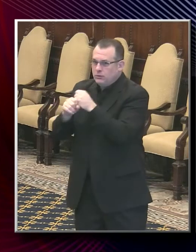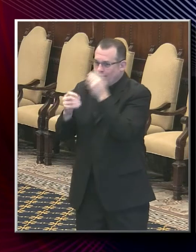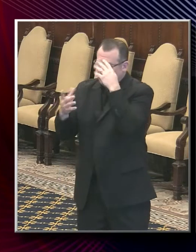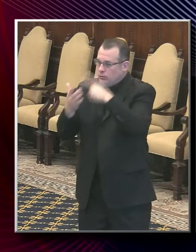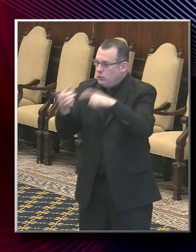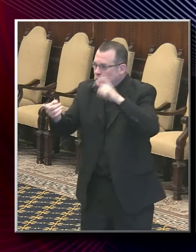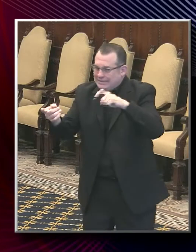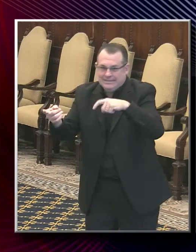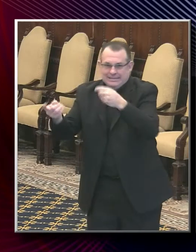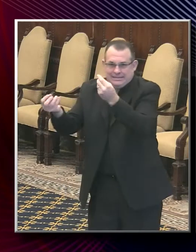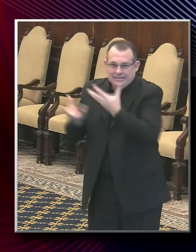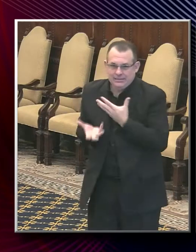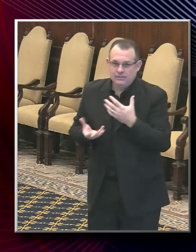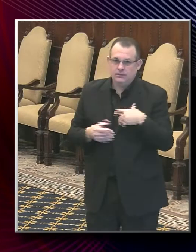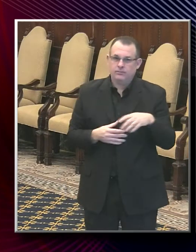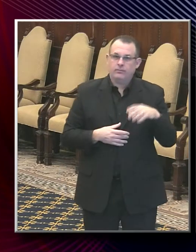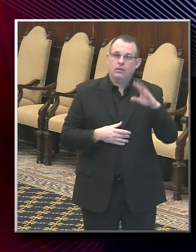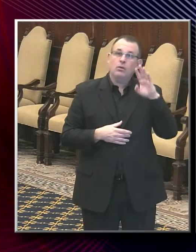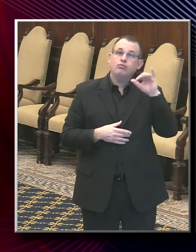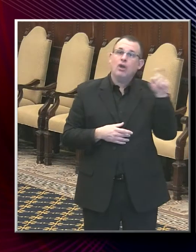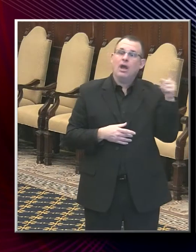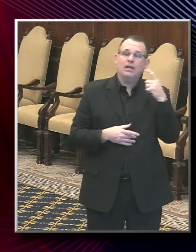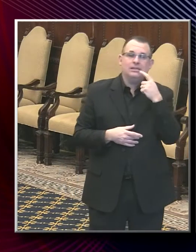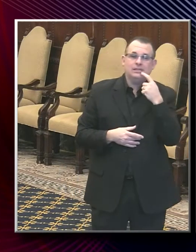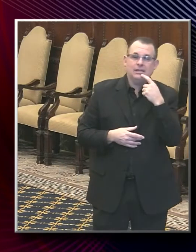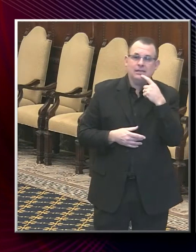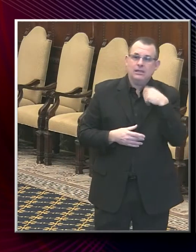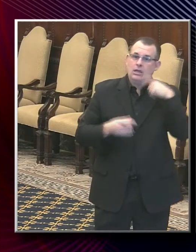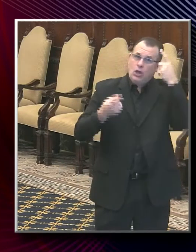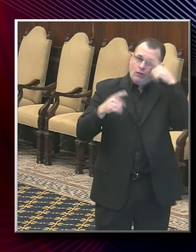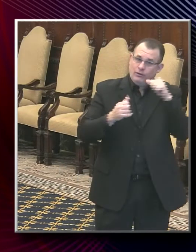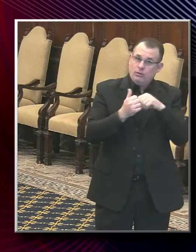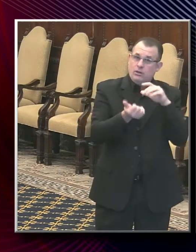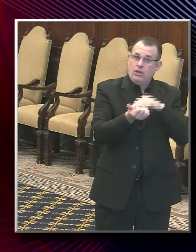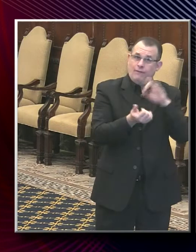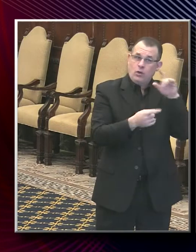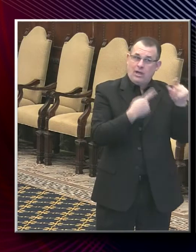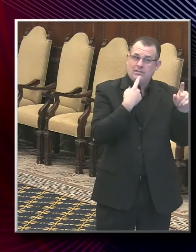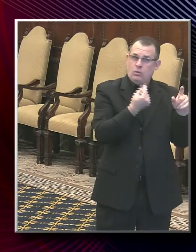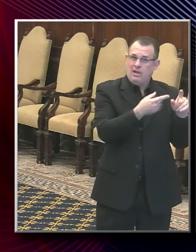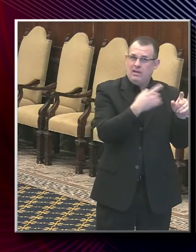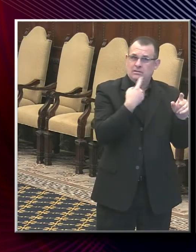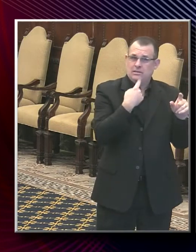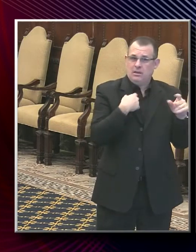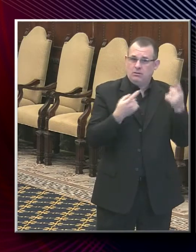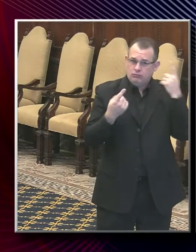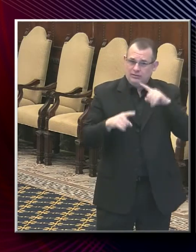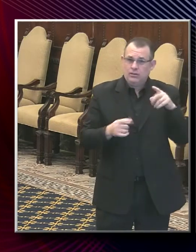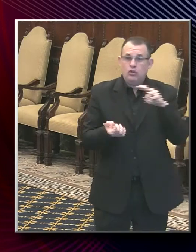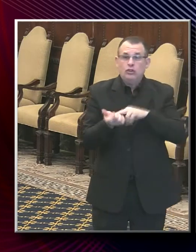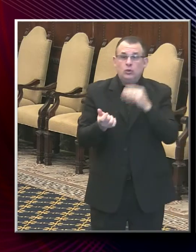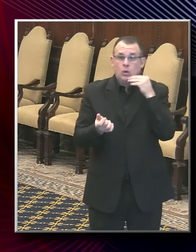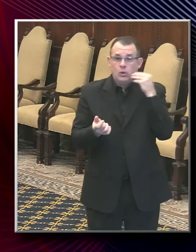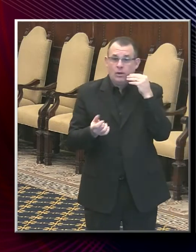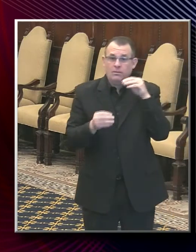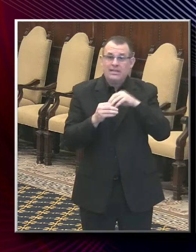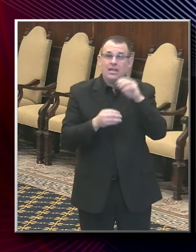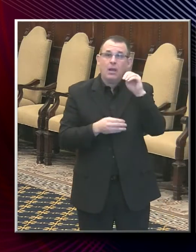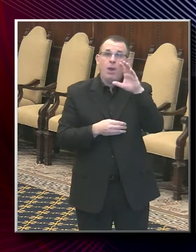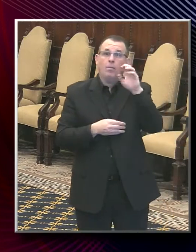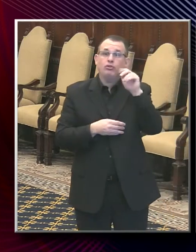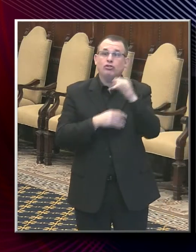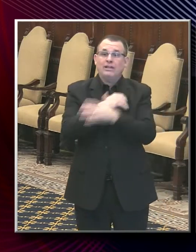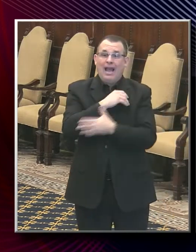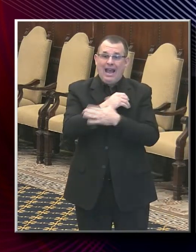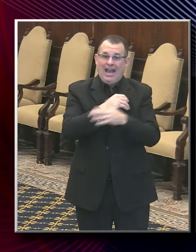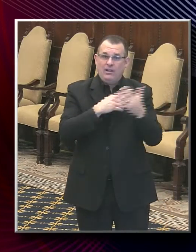And just to kind of piggyback on what Dr. Farley said is, we saw a nursing home in Montgomery County face evacuation.